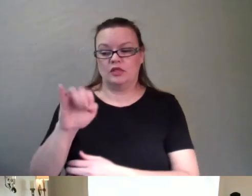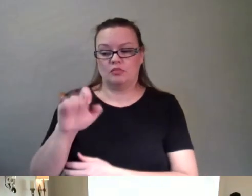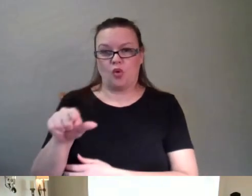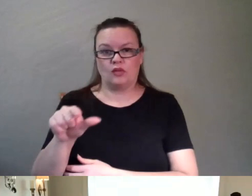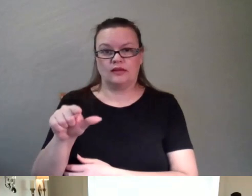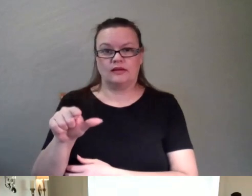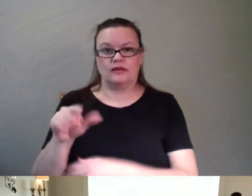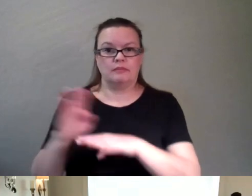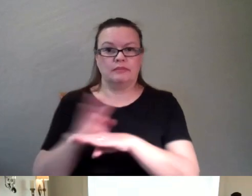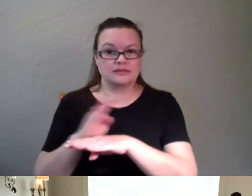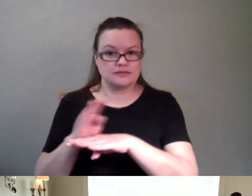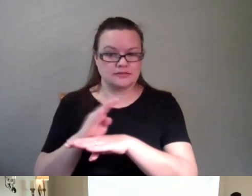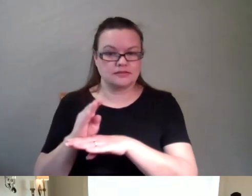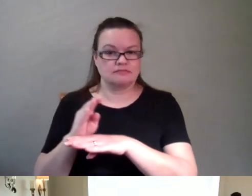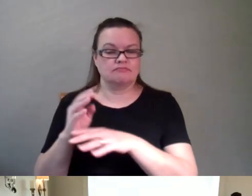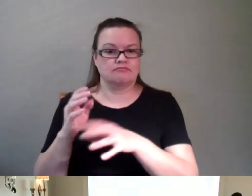Morris asks,